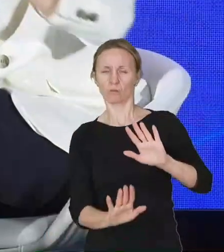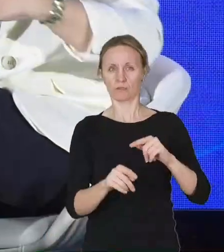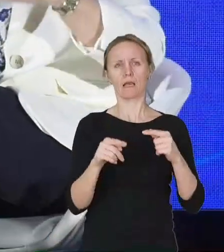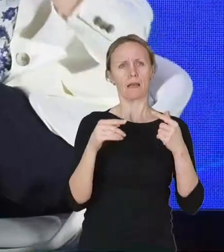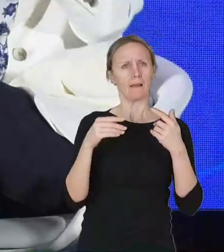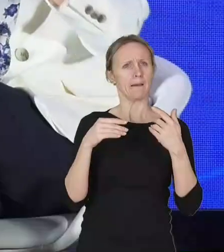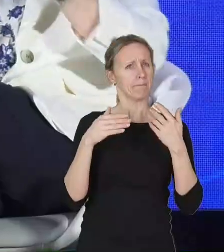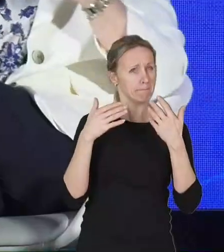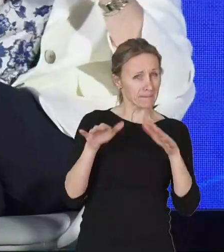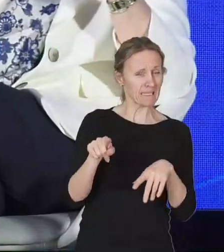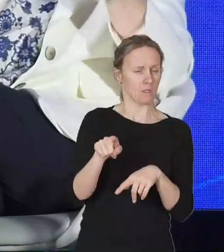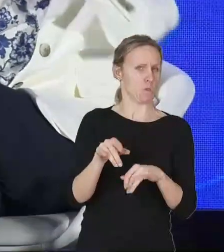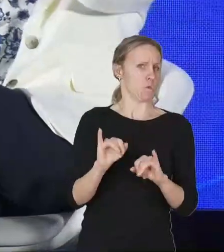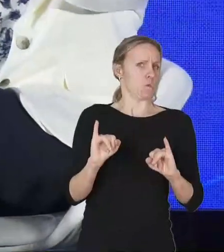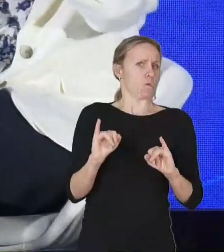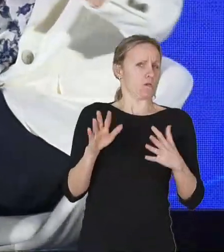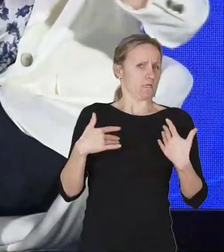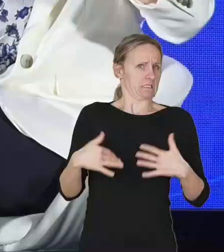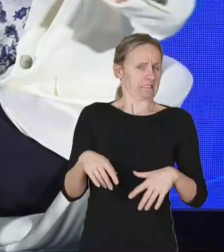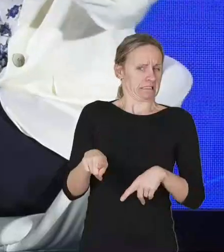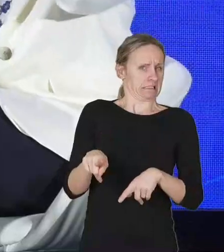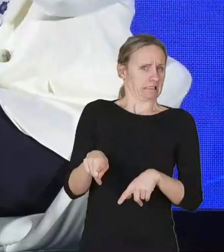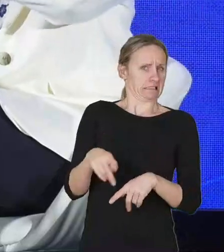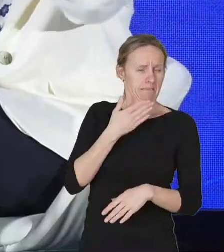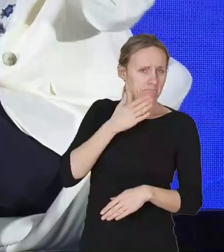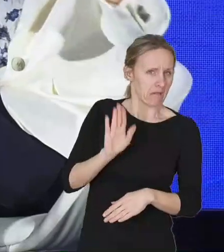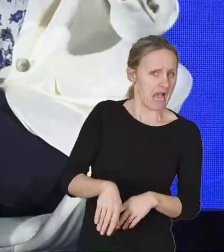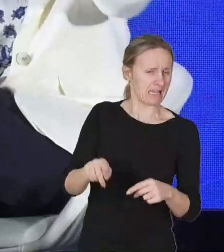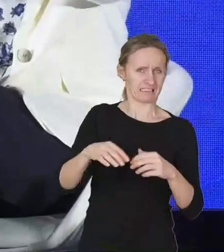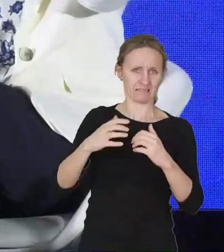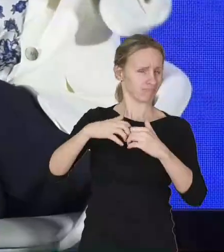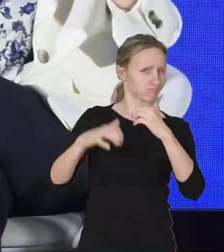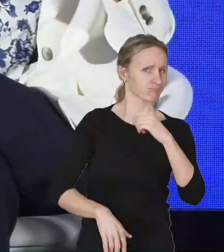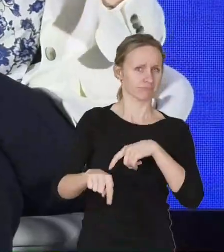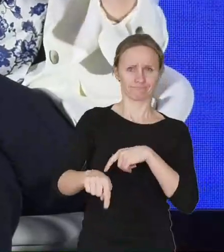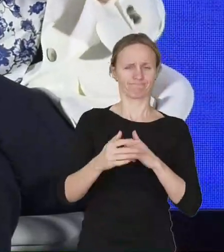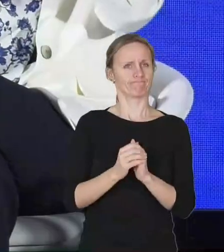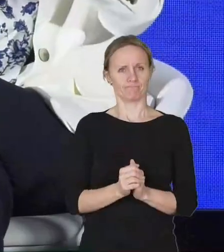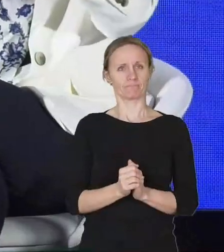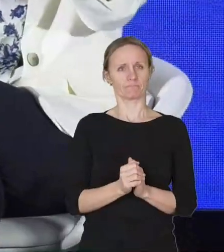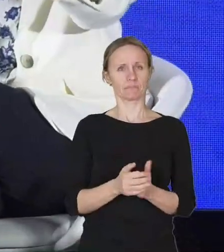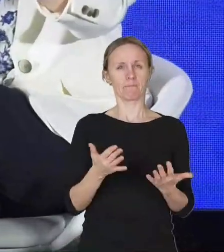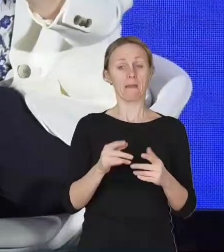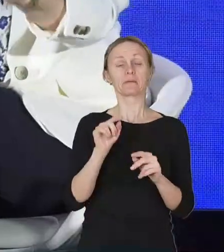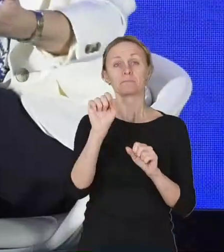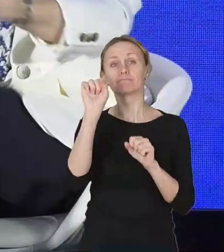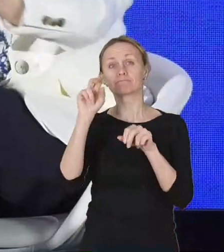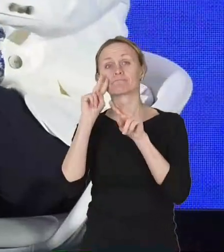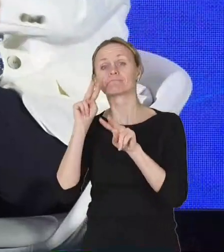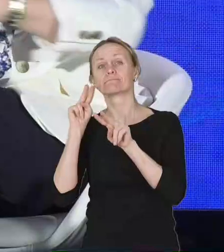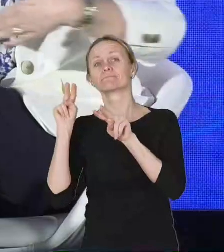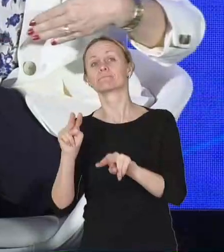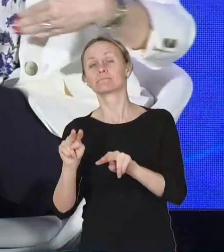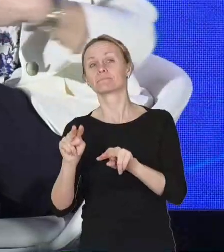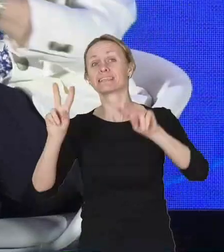shape, performance in Europe, you have that banana shape with Northern and Western European countries and regions being more ahead, and